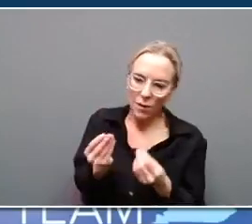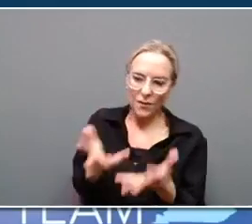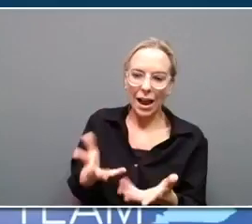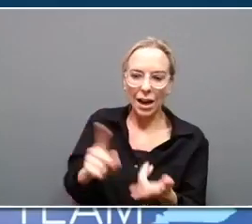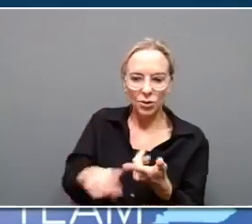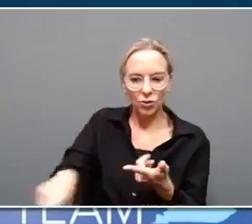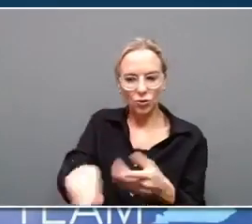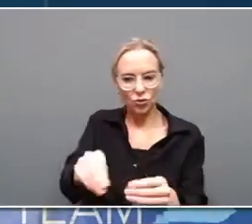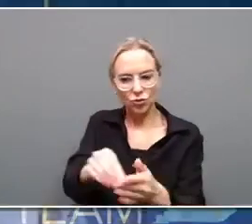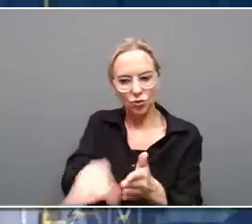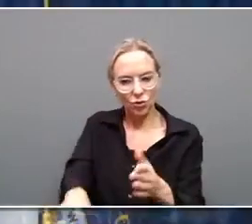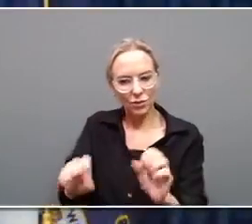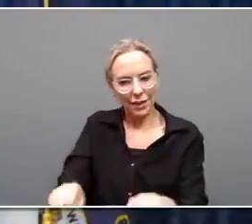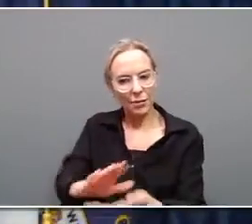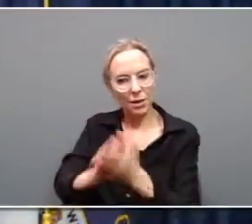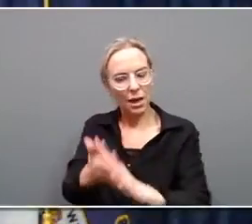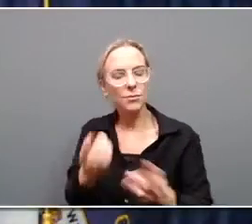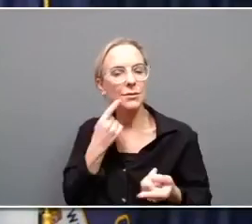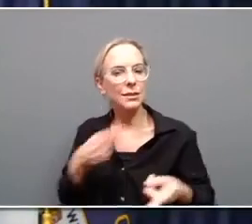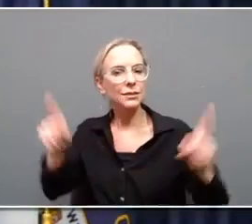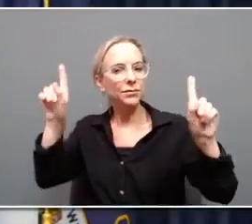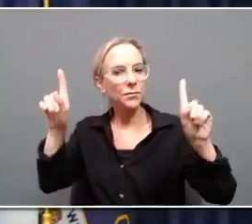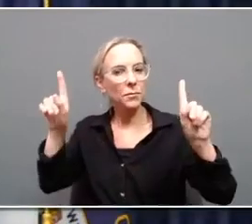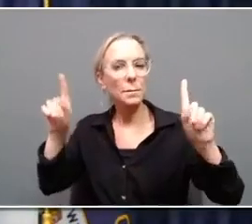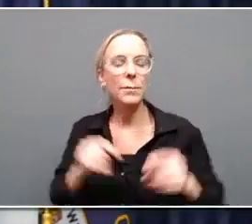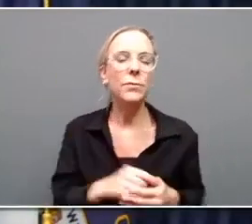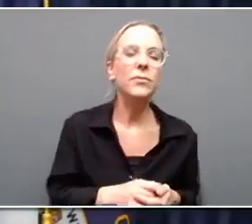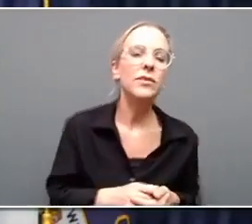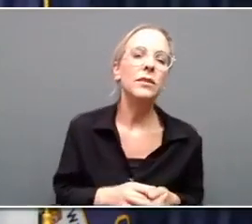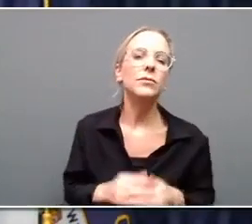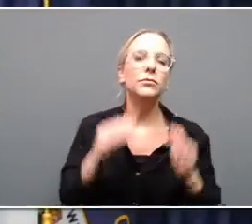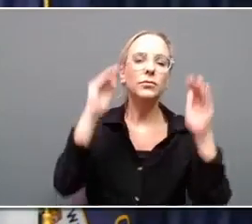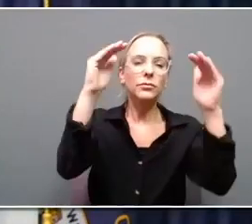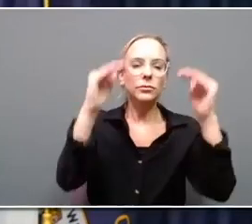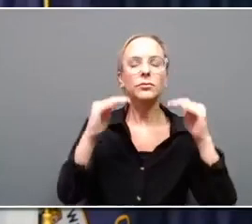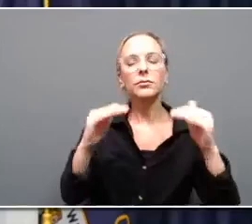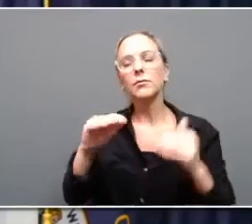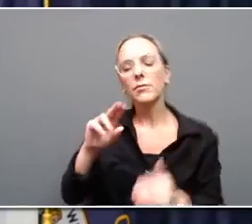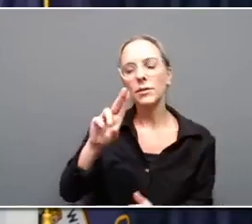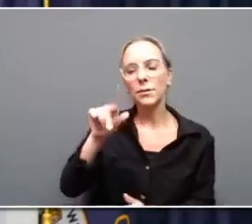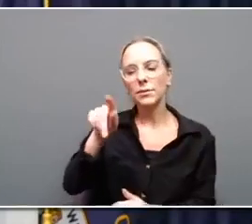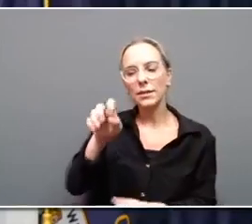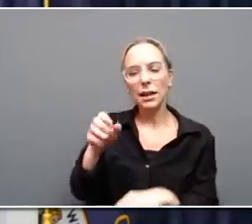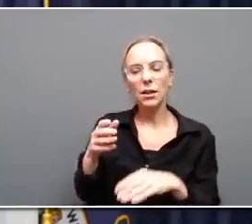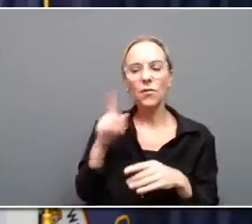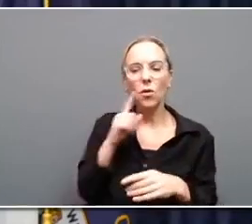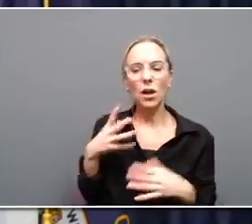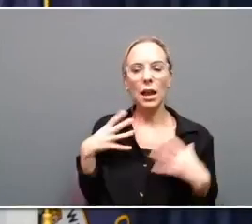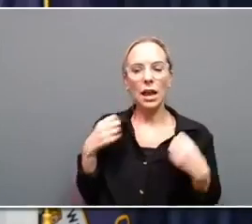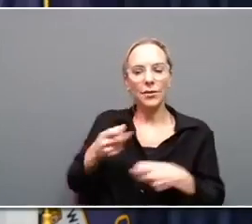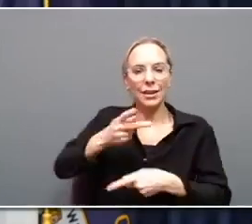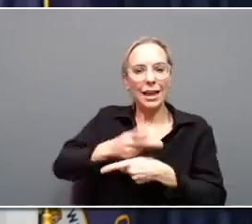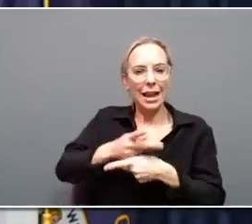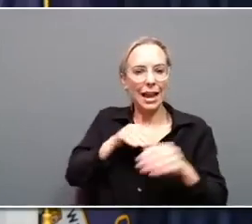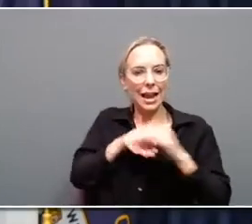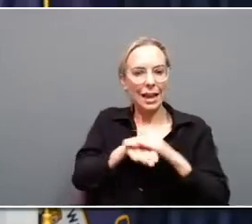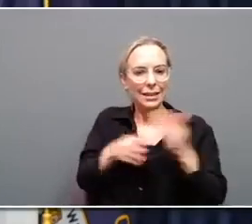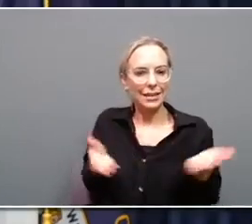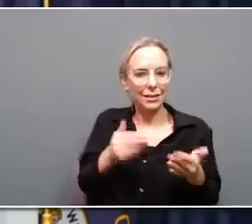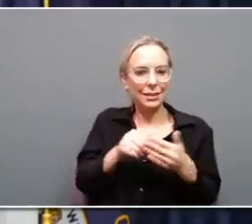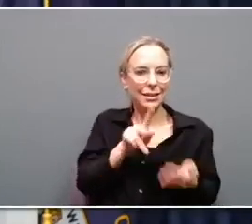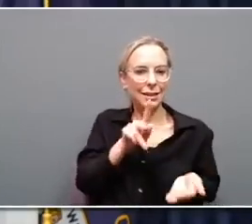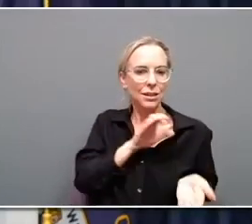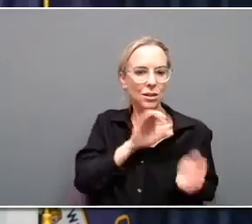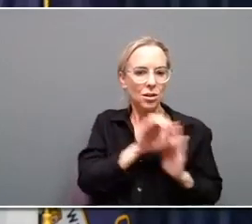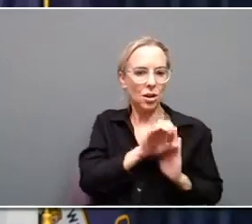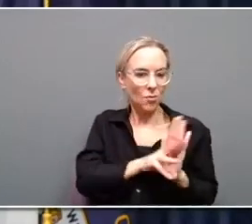be successful. Next, we have an update on healthcare access in the Commonwealth. We believe